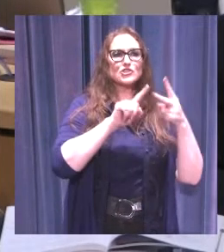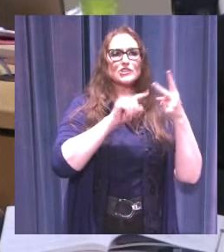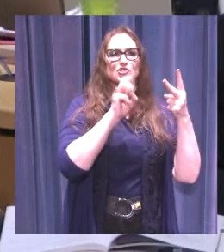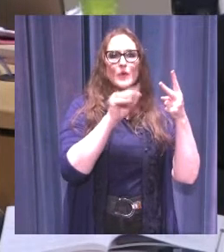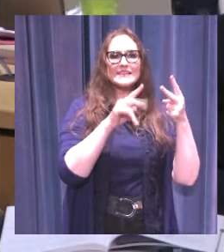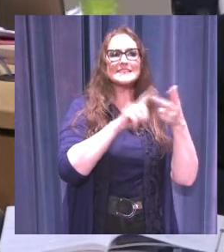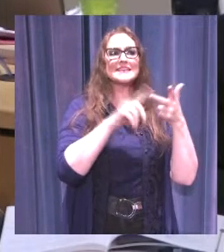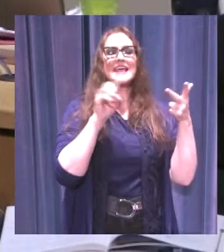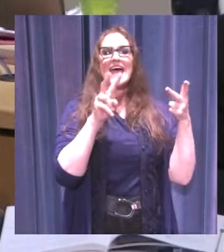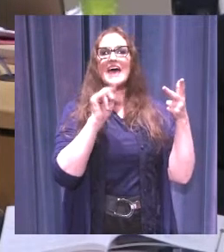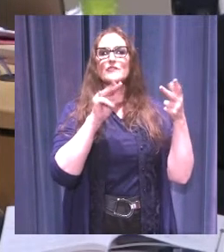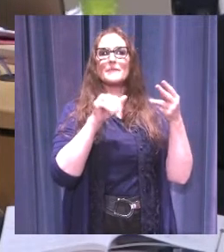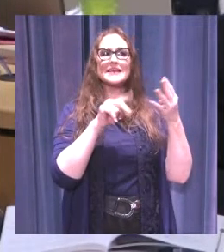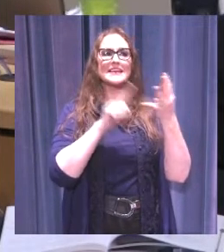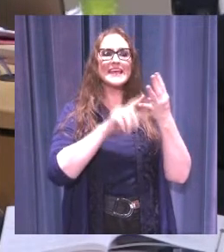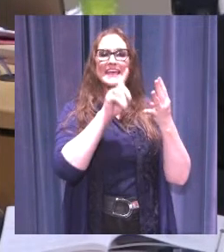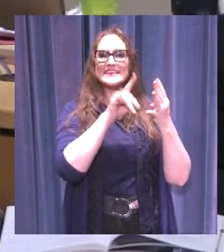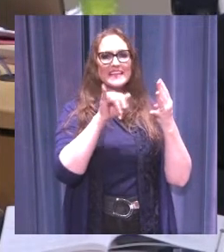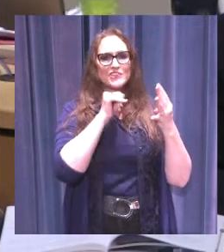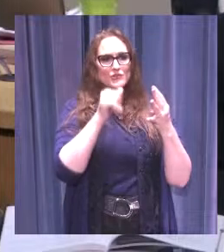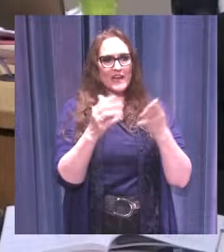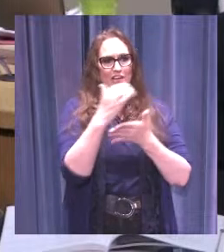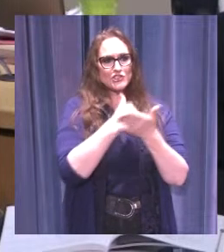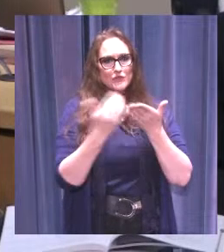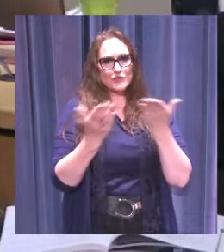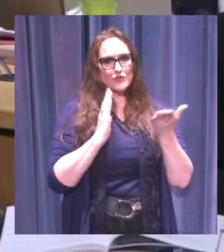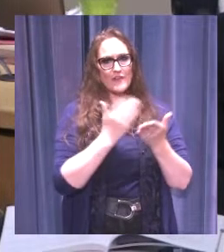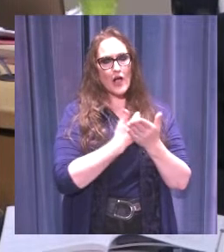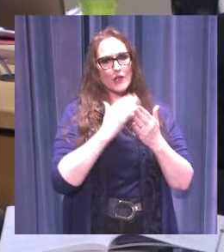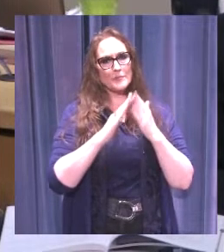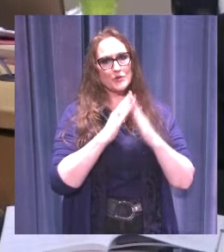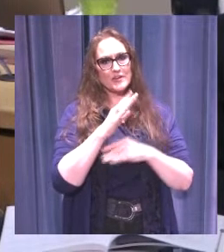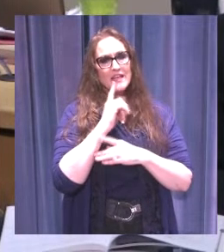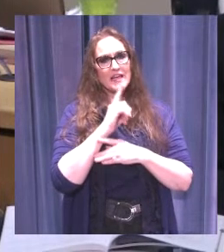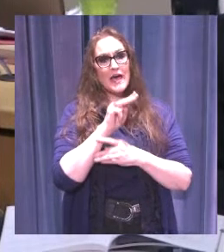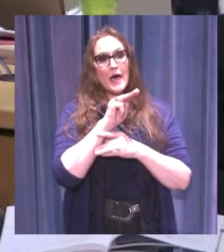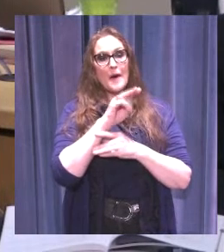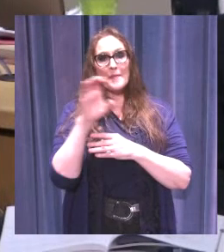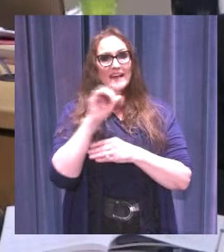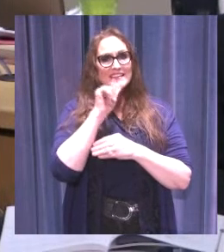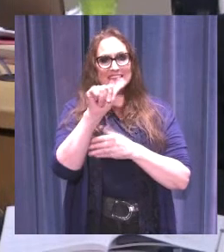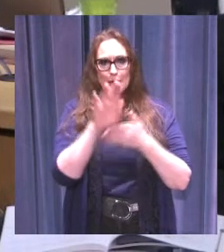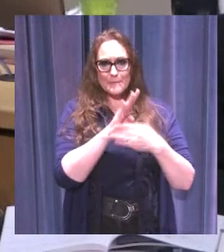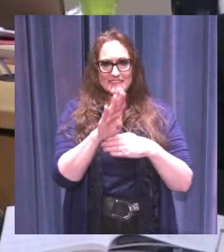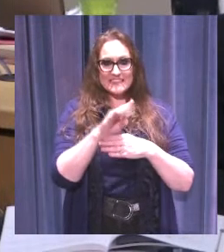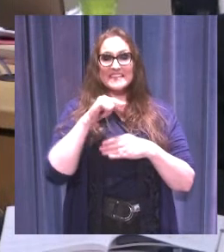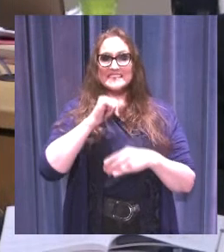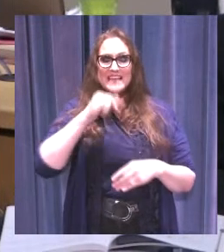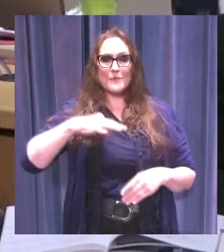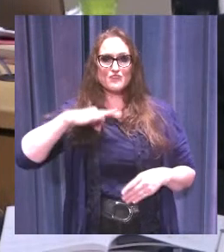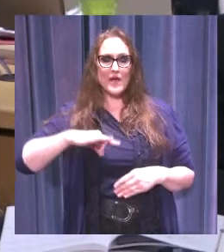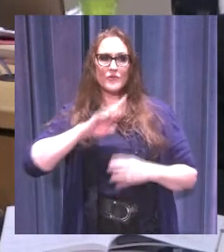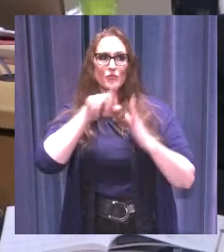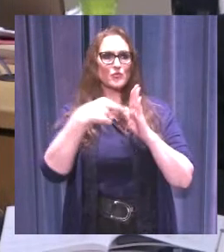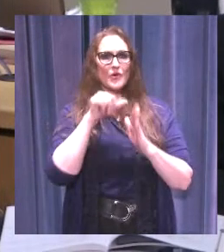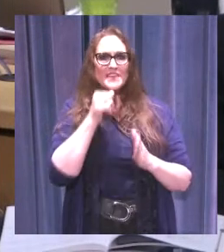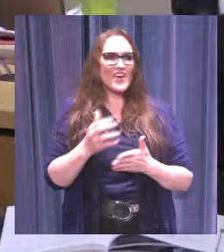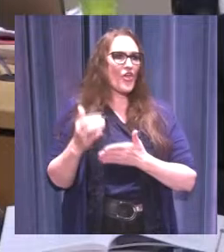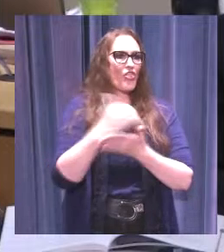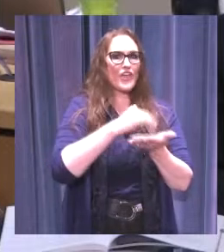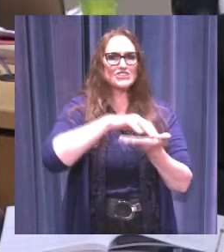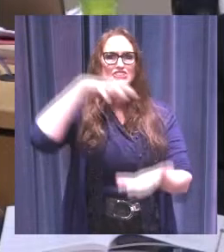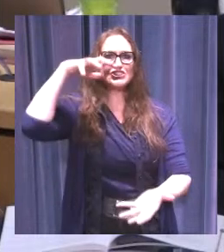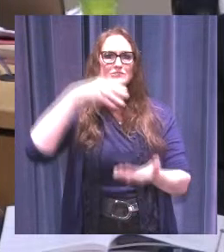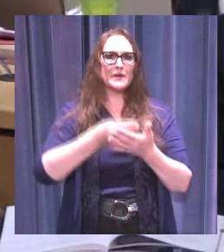not deserve to serve our community. Mott is not a business. It is a nonprofit. Its role is not to make money. It is